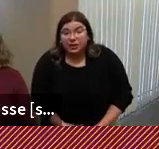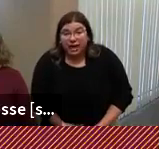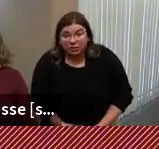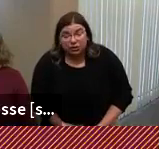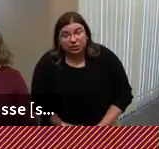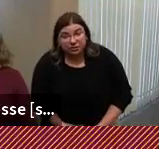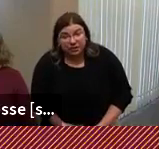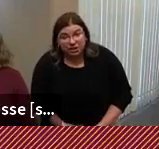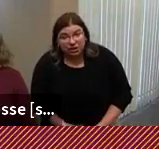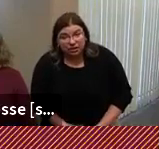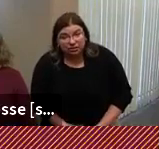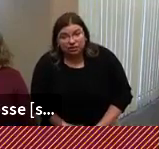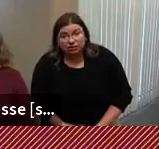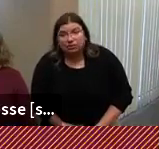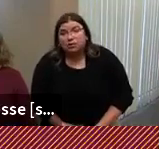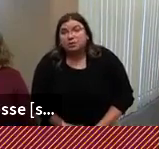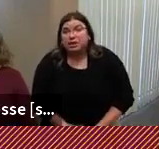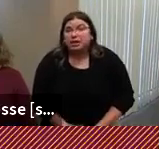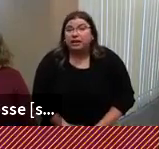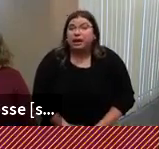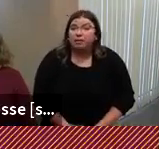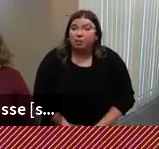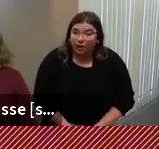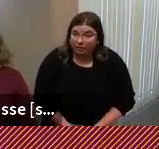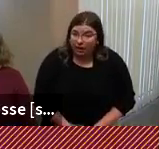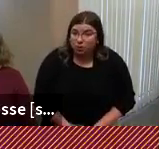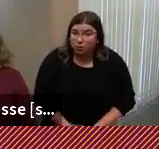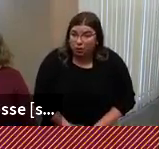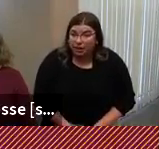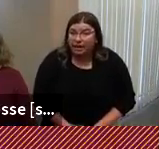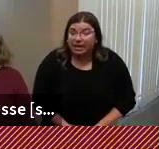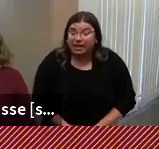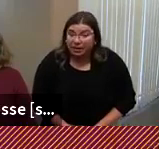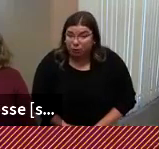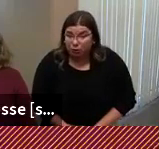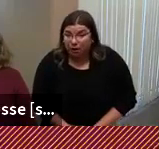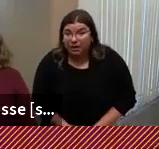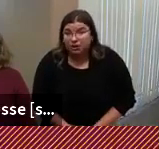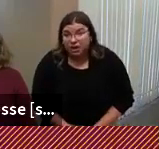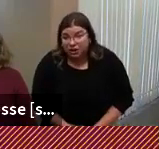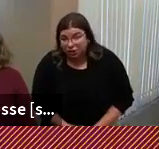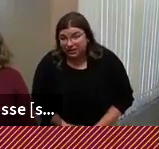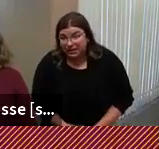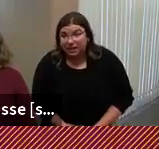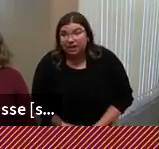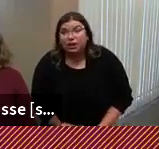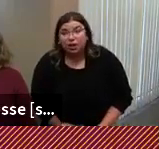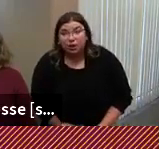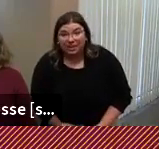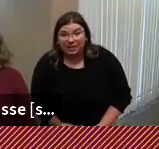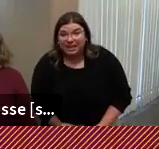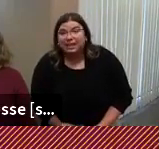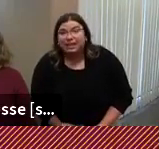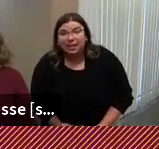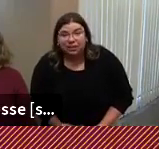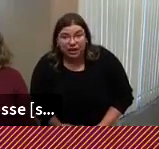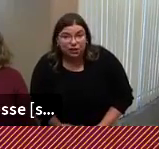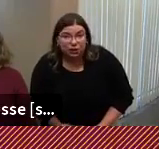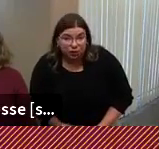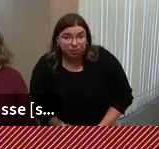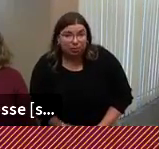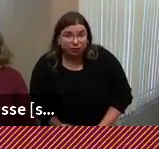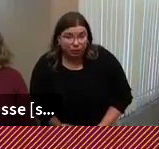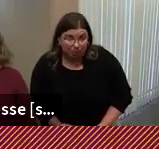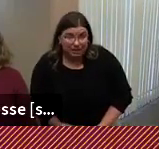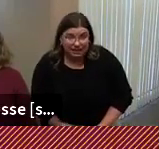That is for national certification. To be qualified to work in a K through 12 educational setting, you will need the